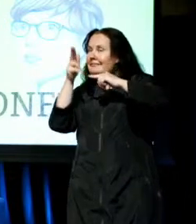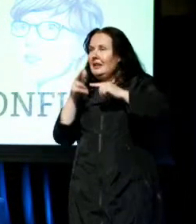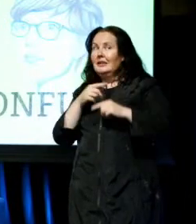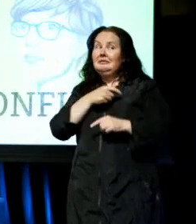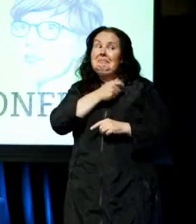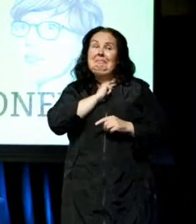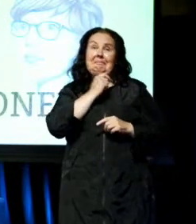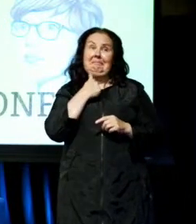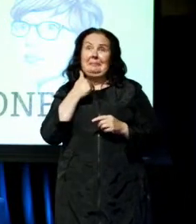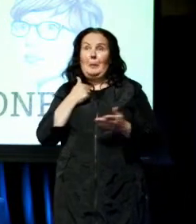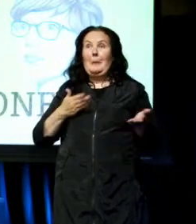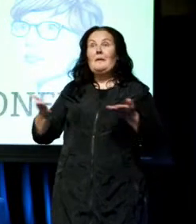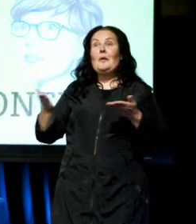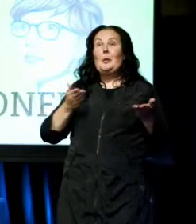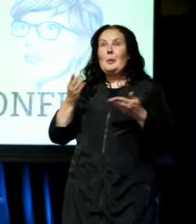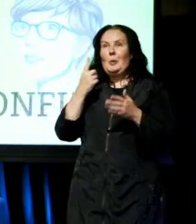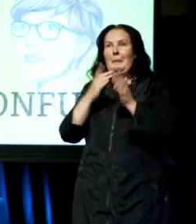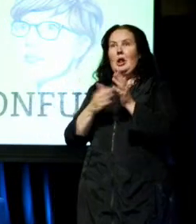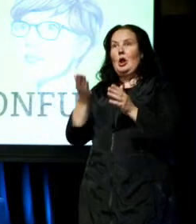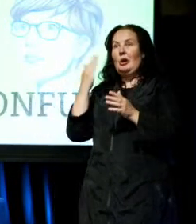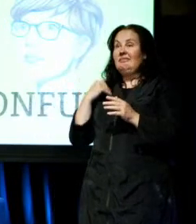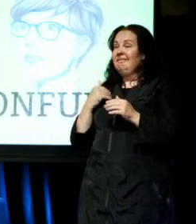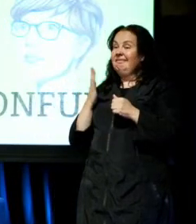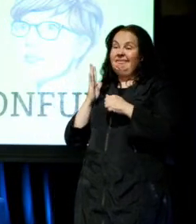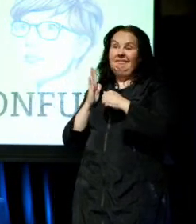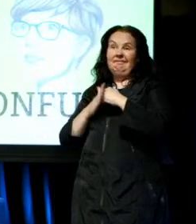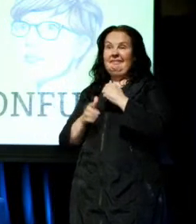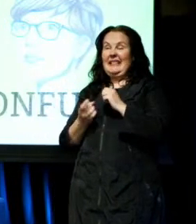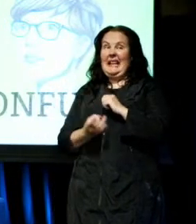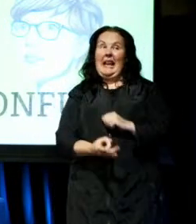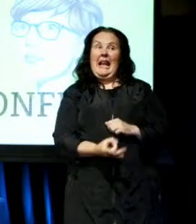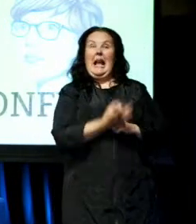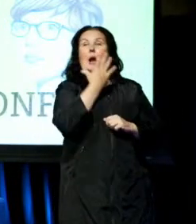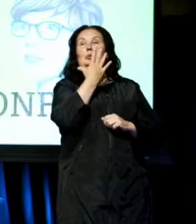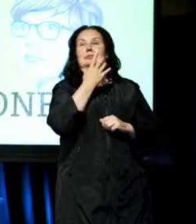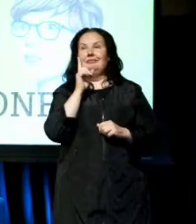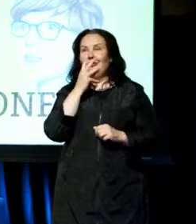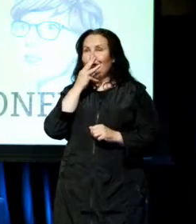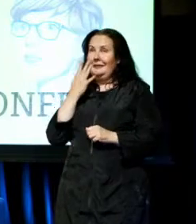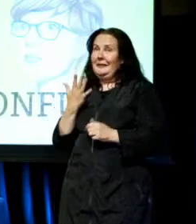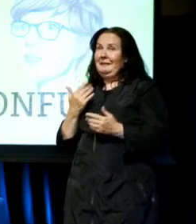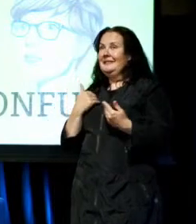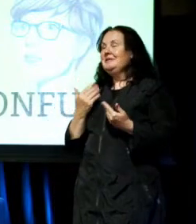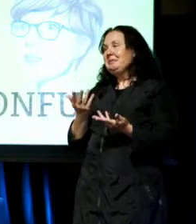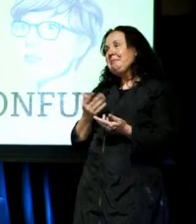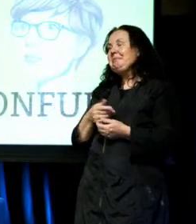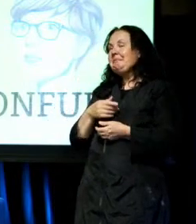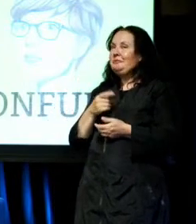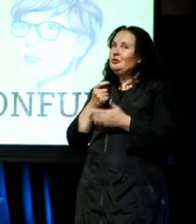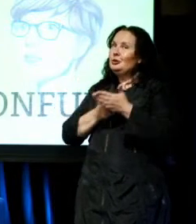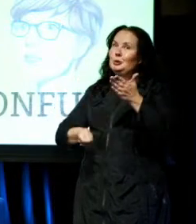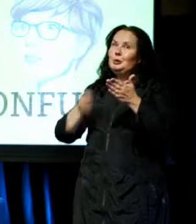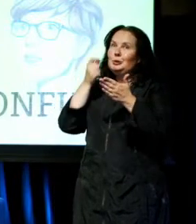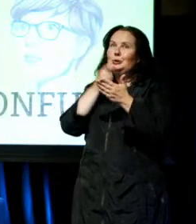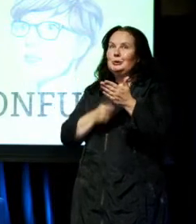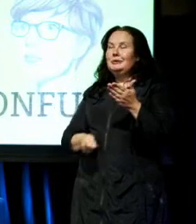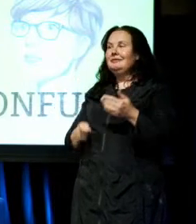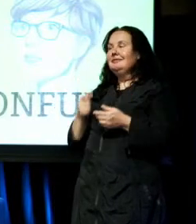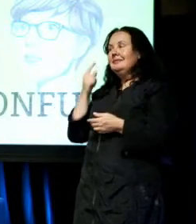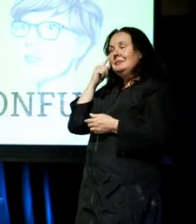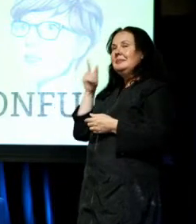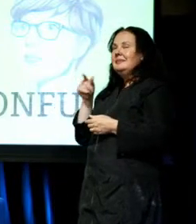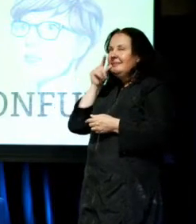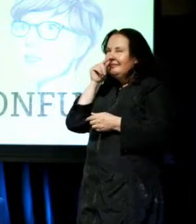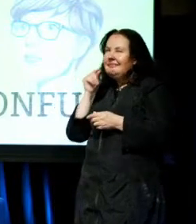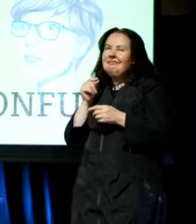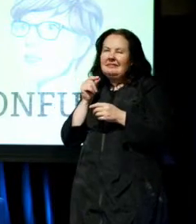last hurrah. Brutal. That's it. I'm out. Yeah, I don't think you have to count the last 2 years. Oh, yeah? Wait,